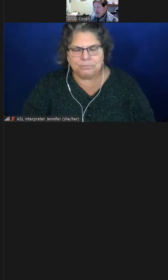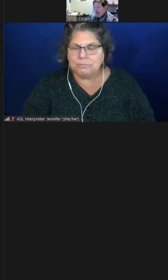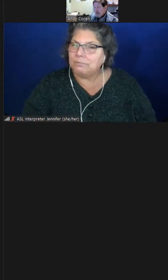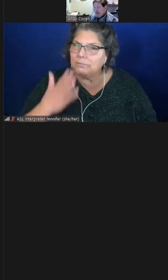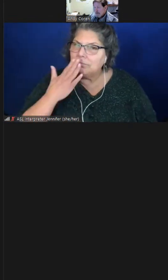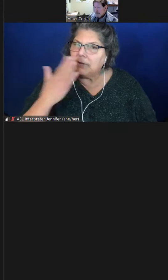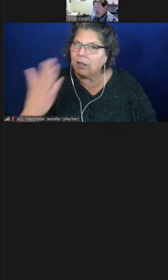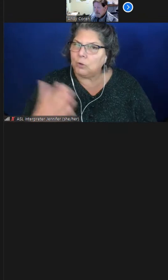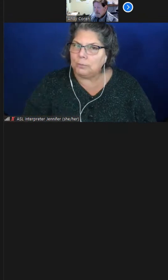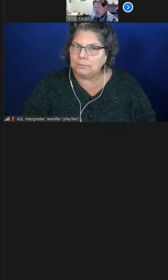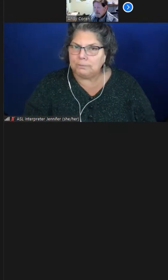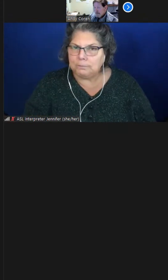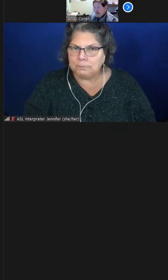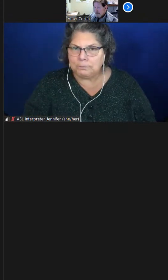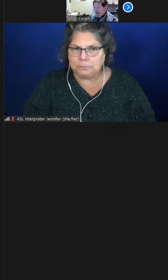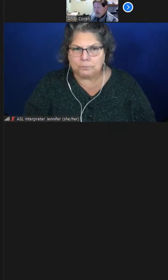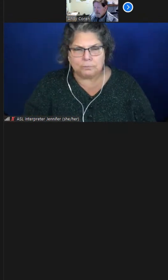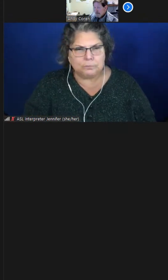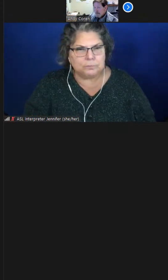Thank you.